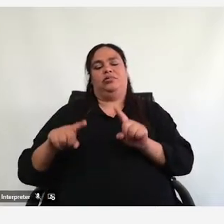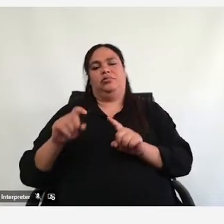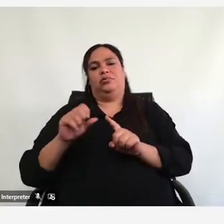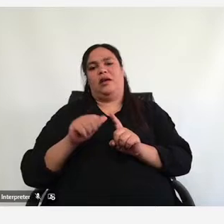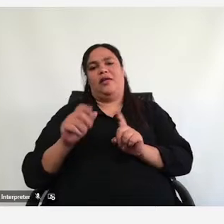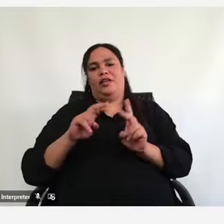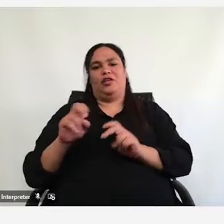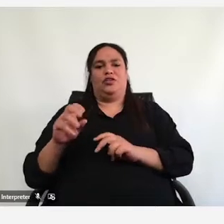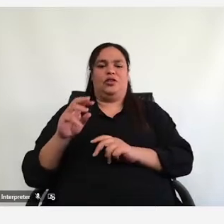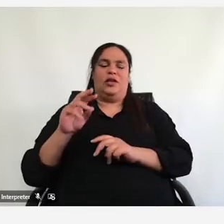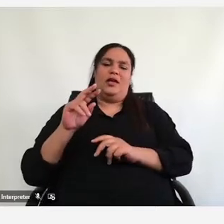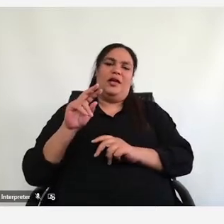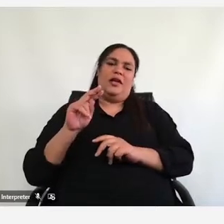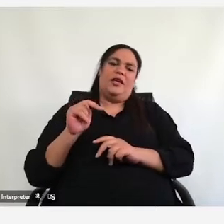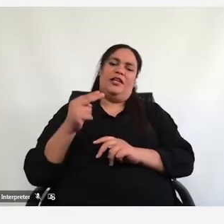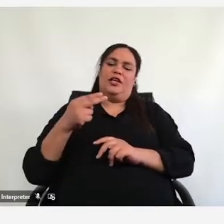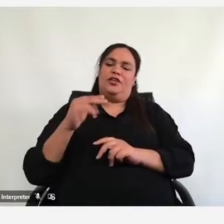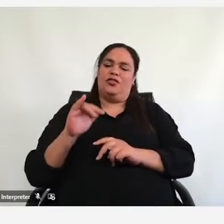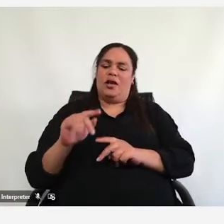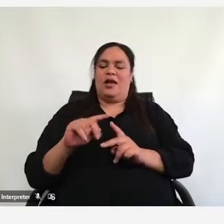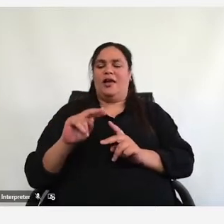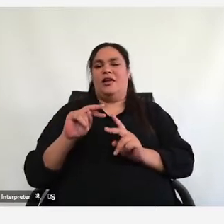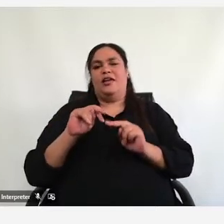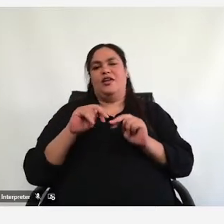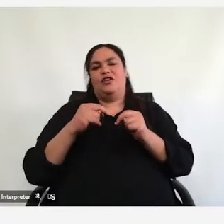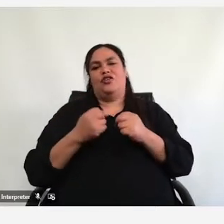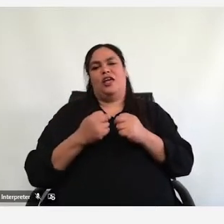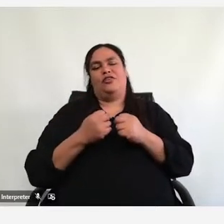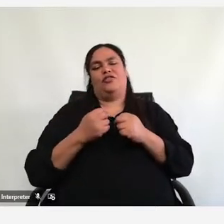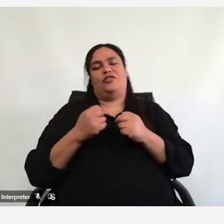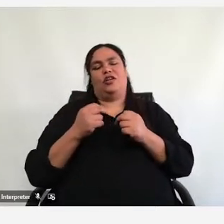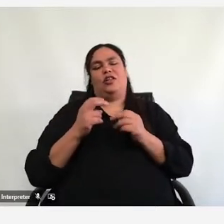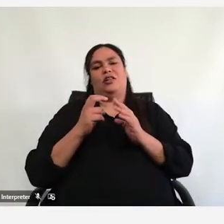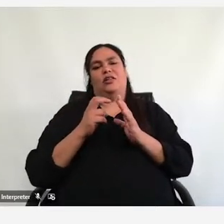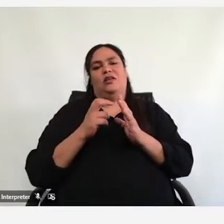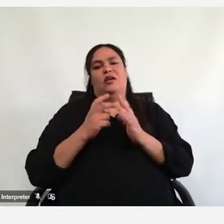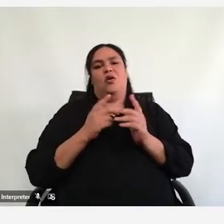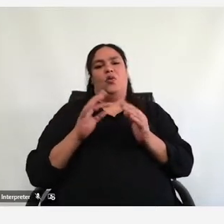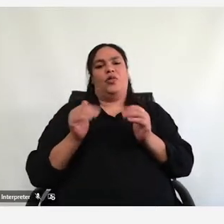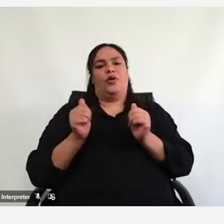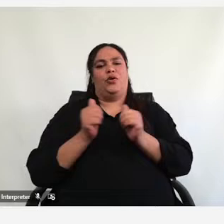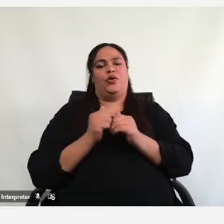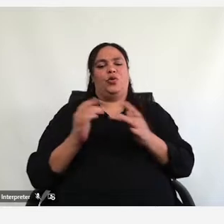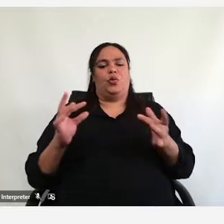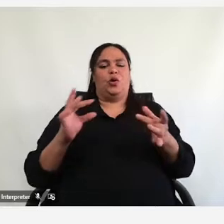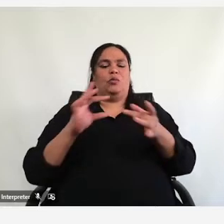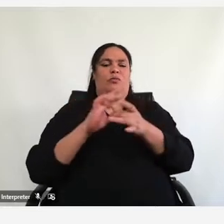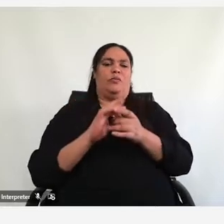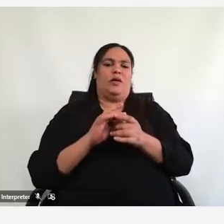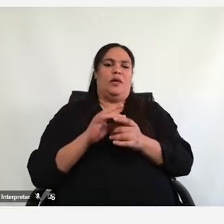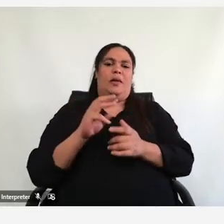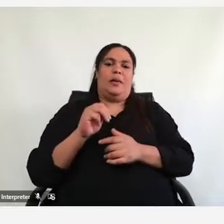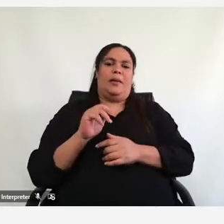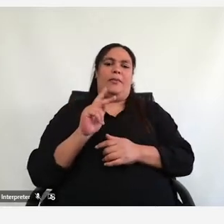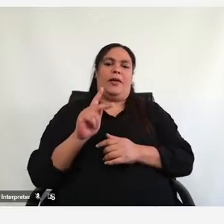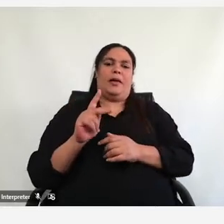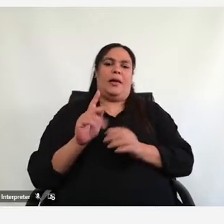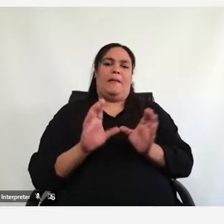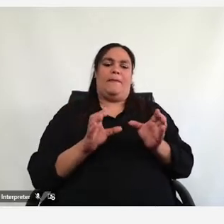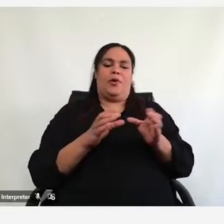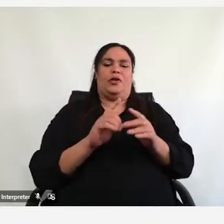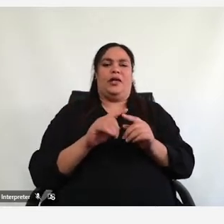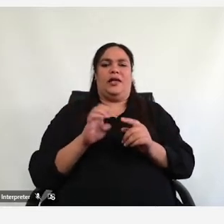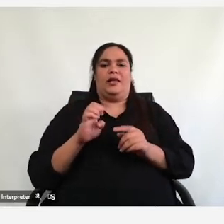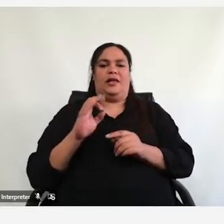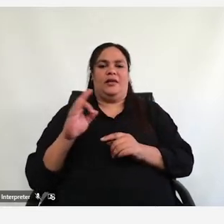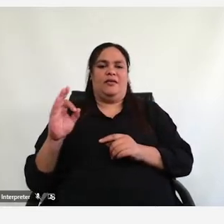as the NHI, nationalisation, with the new coalition partners, the MK Party and the